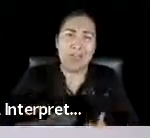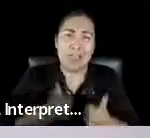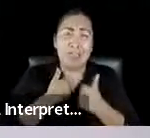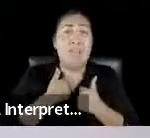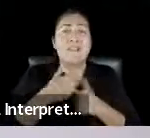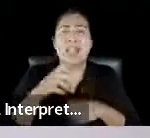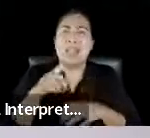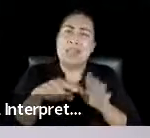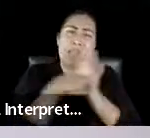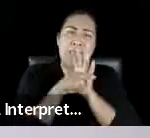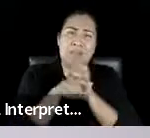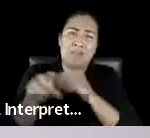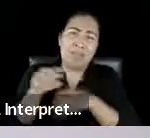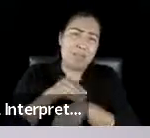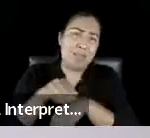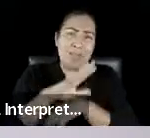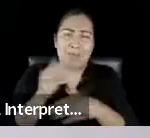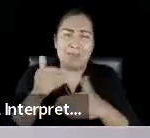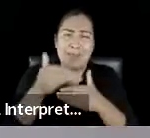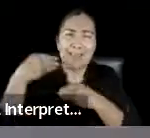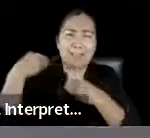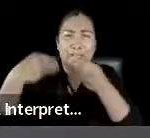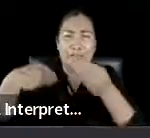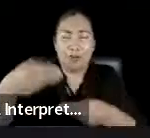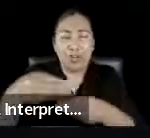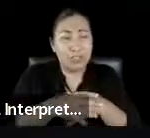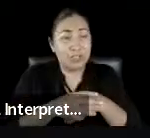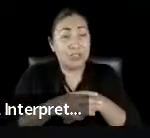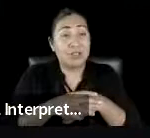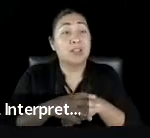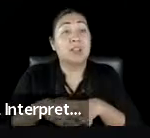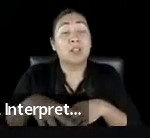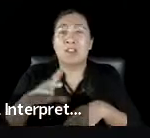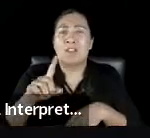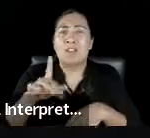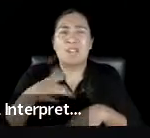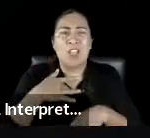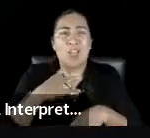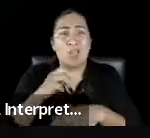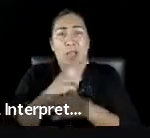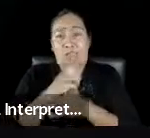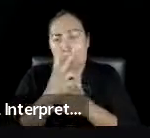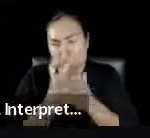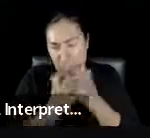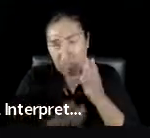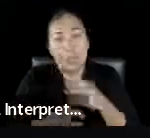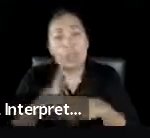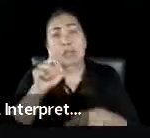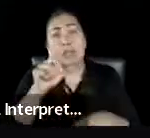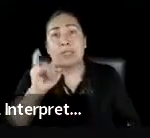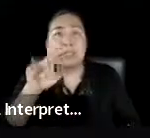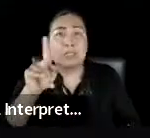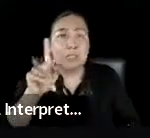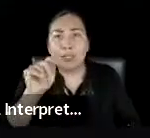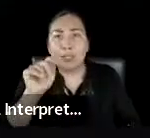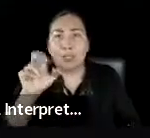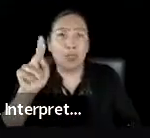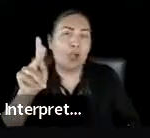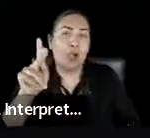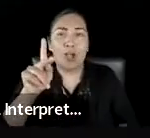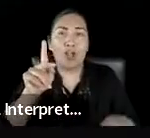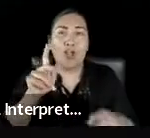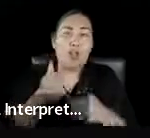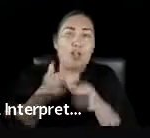our next generation. A sight of a teen falling into a scroll hole or a TikTok trance has become commonplace in our